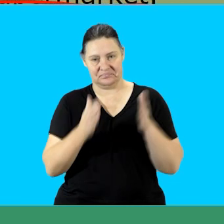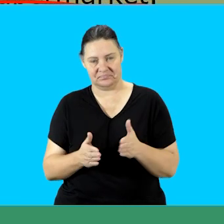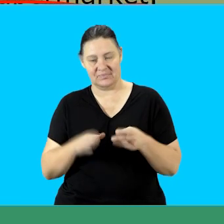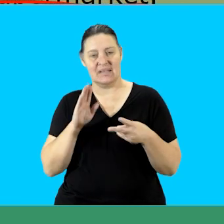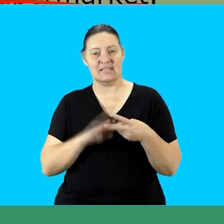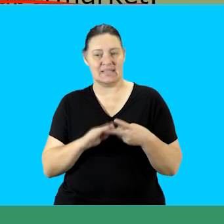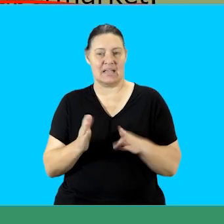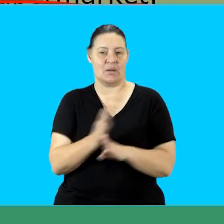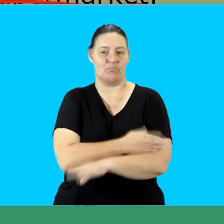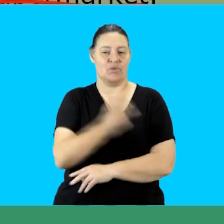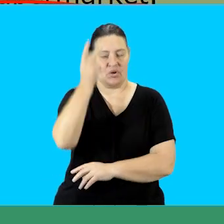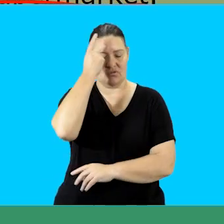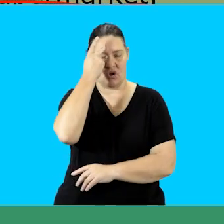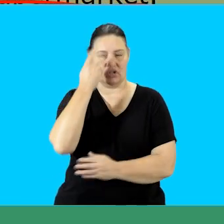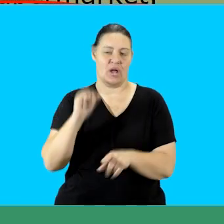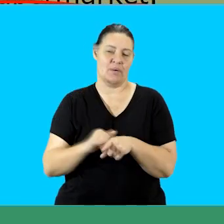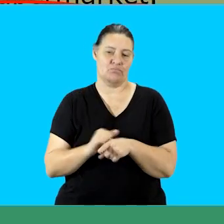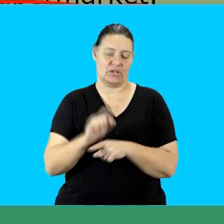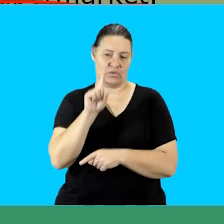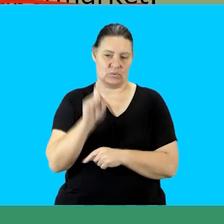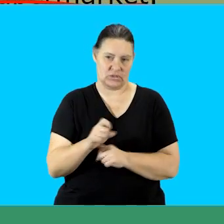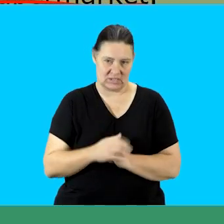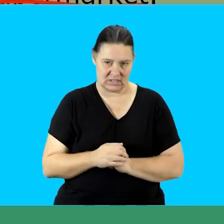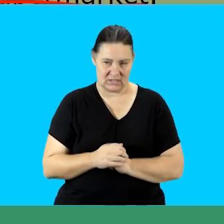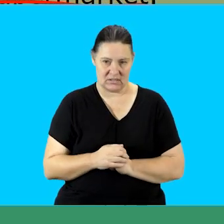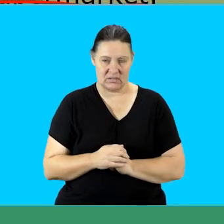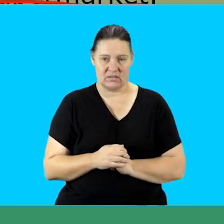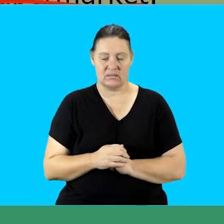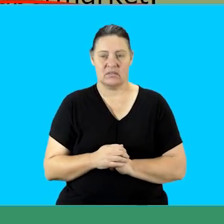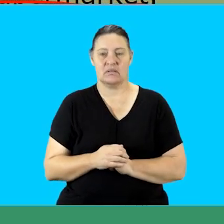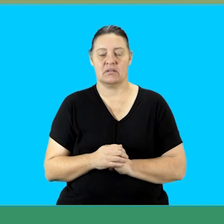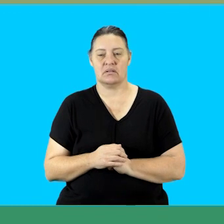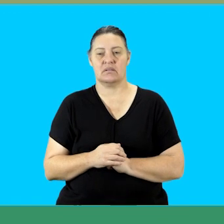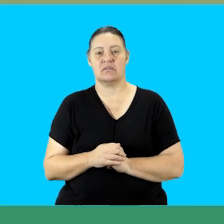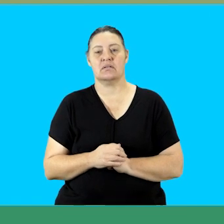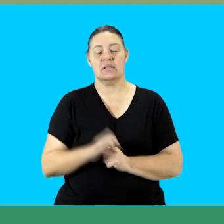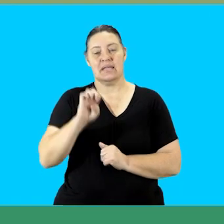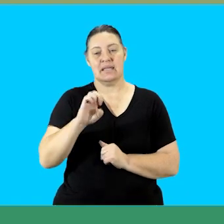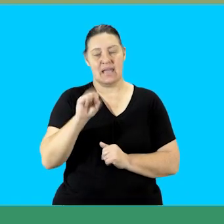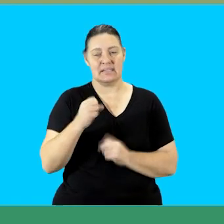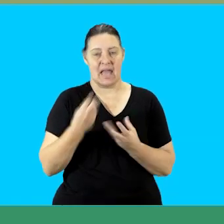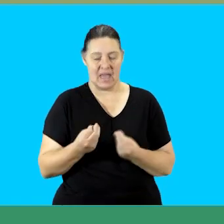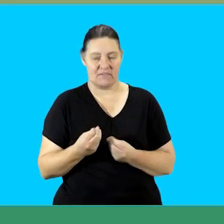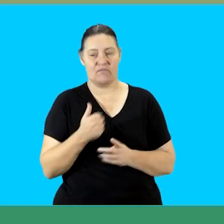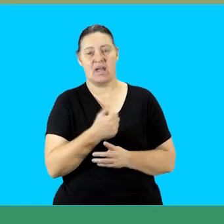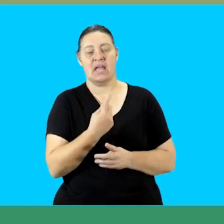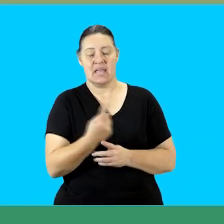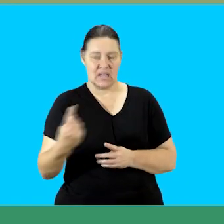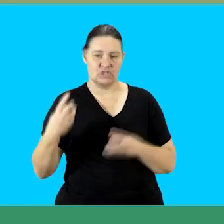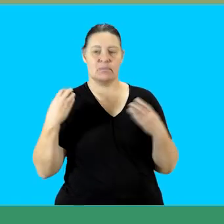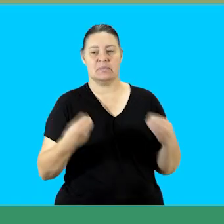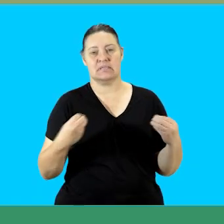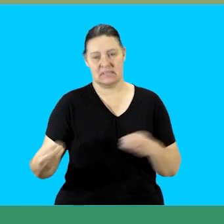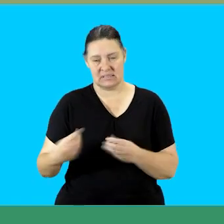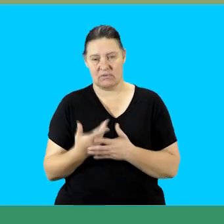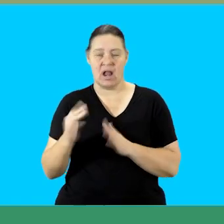There we go. Now, let's move on to the second pre-knowledge practice question. State the extent of